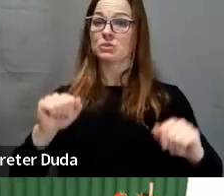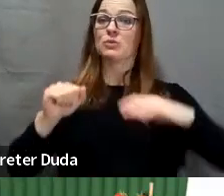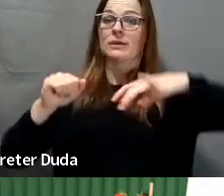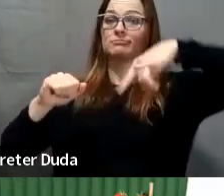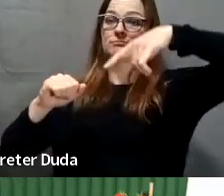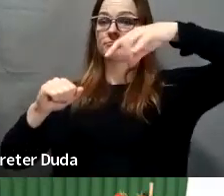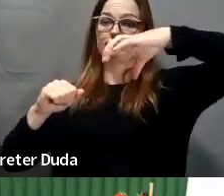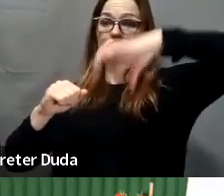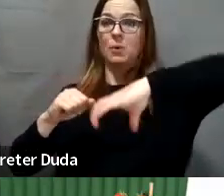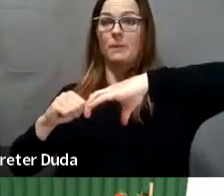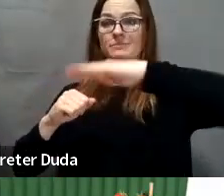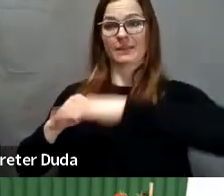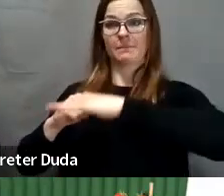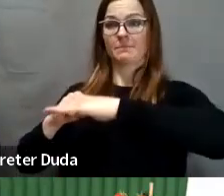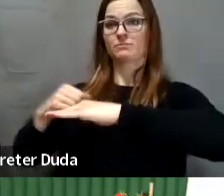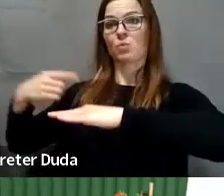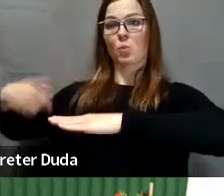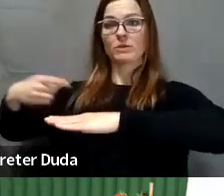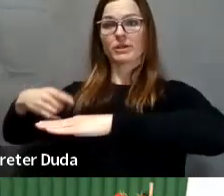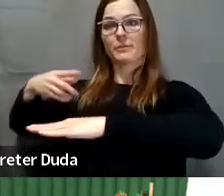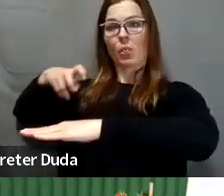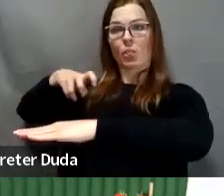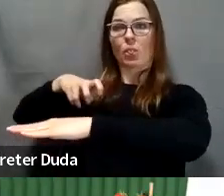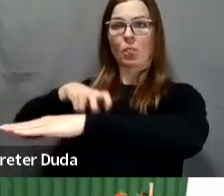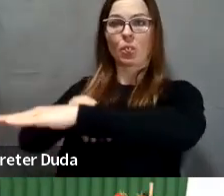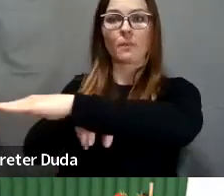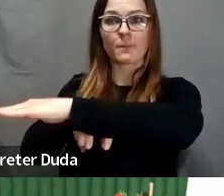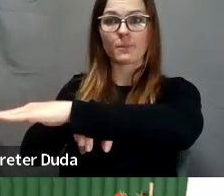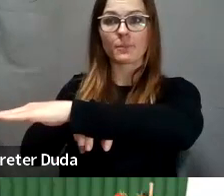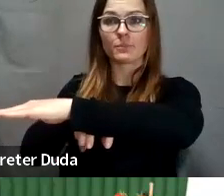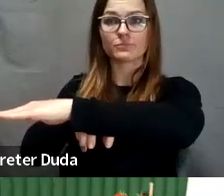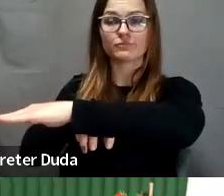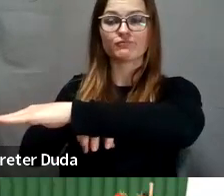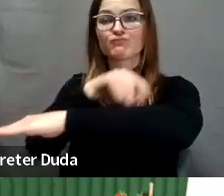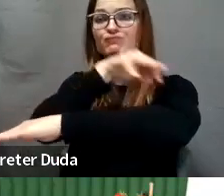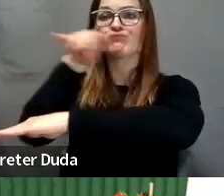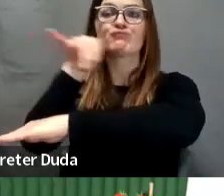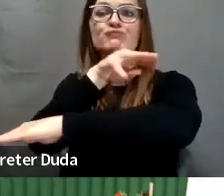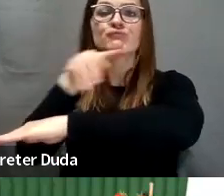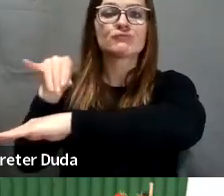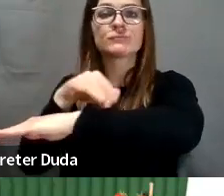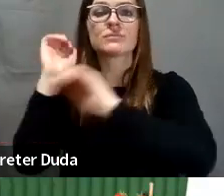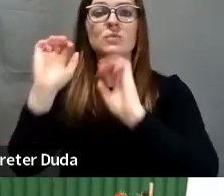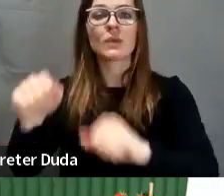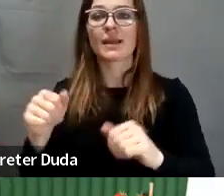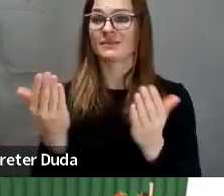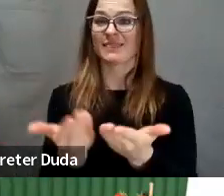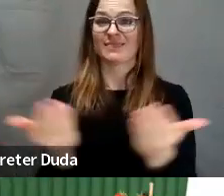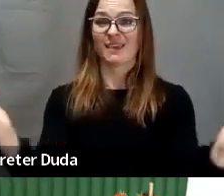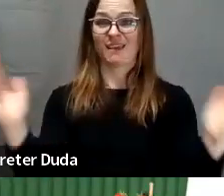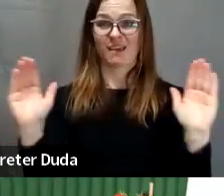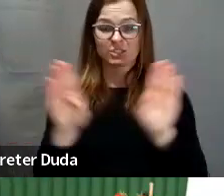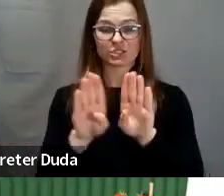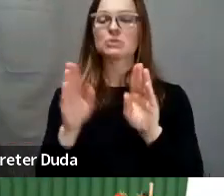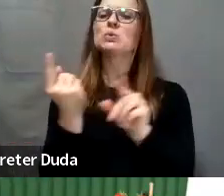a table, and it's got reinforced edges that are with a metal